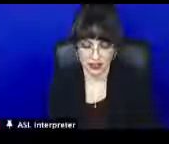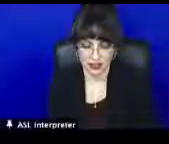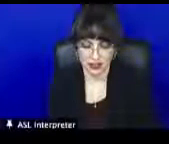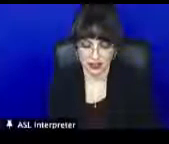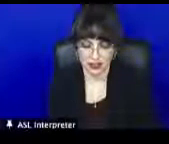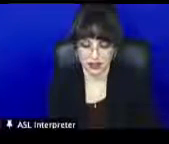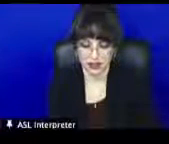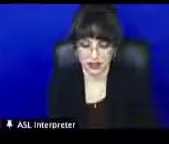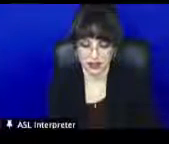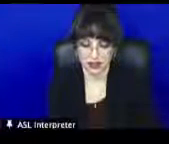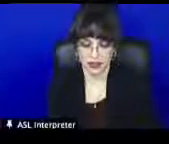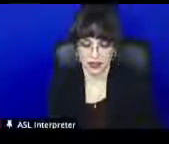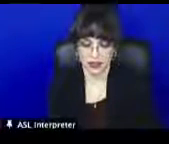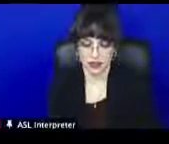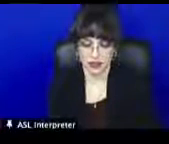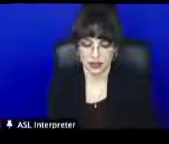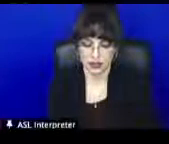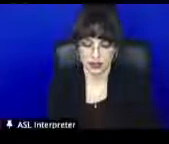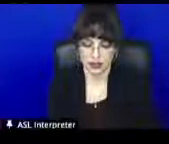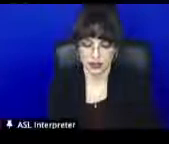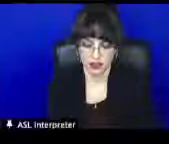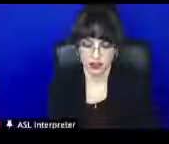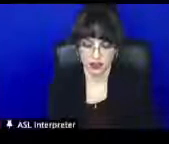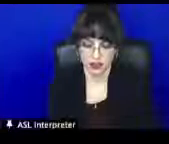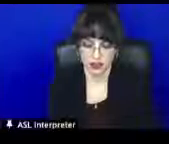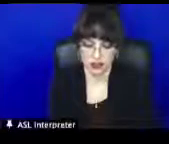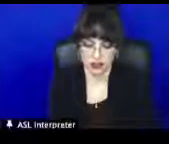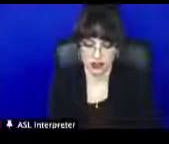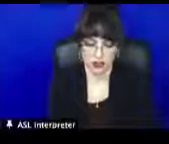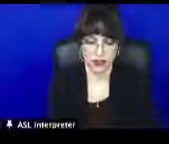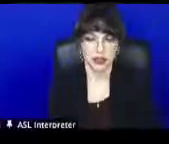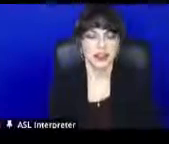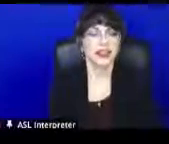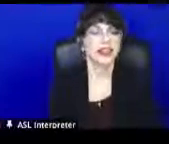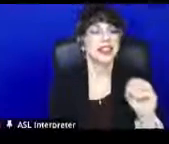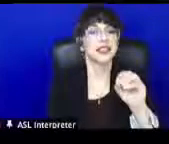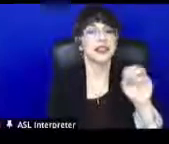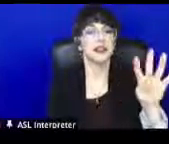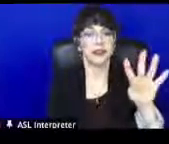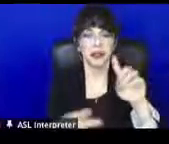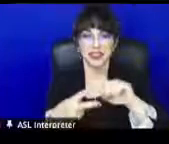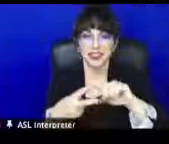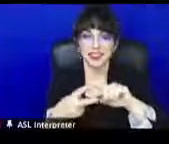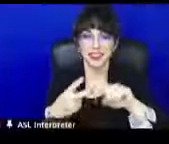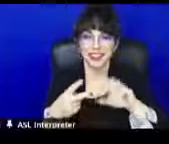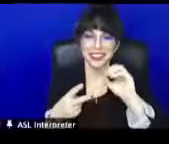Right now we will have 004, and then up next will be 001.